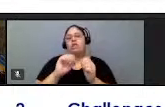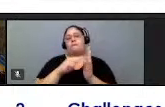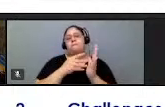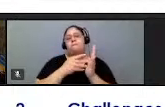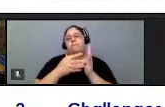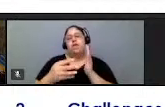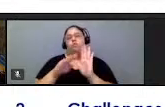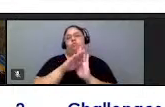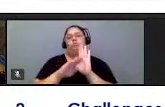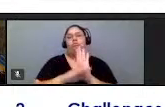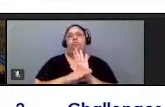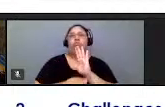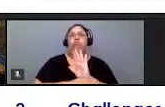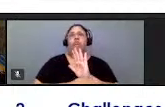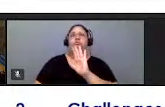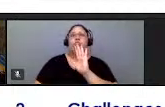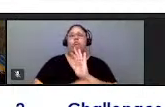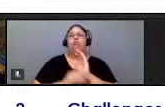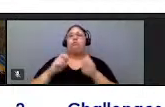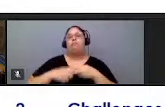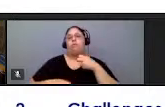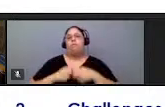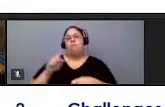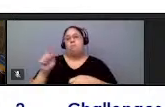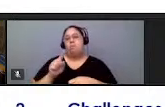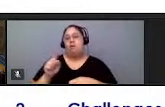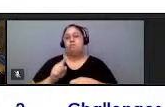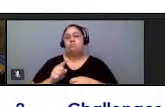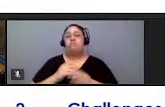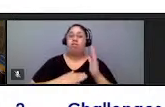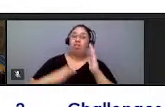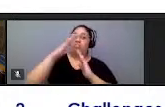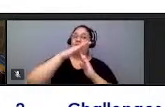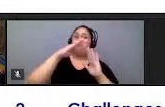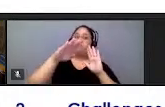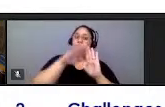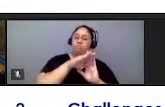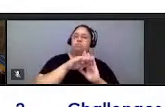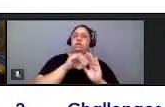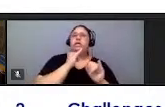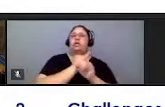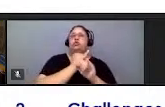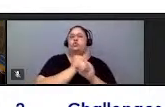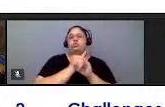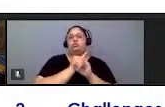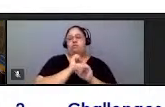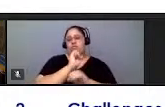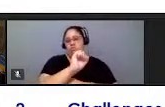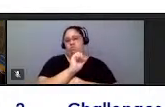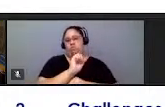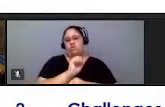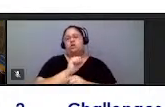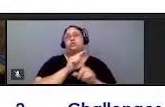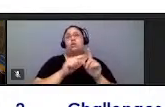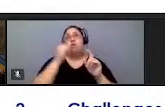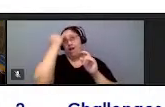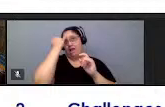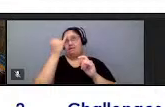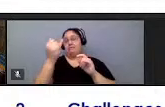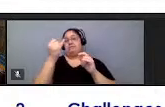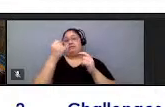problems were and that at the top was institution so it was the idea